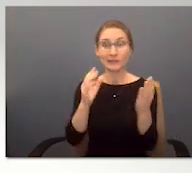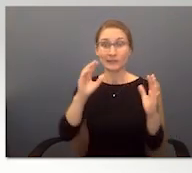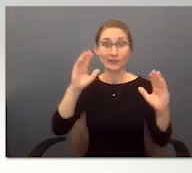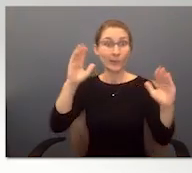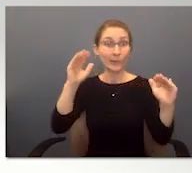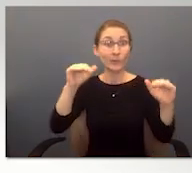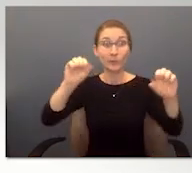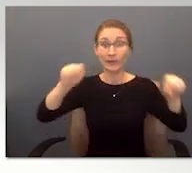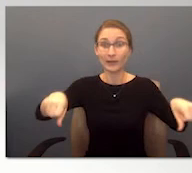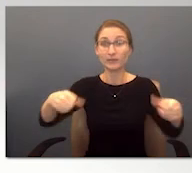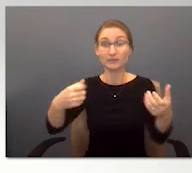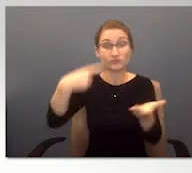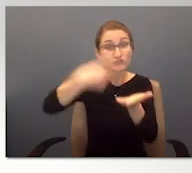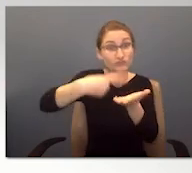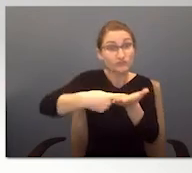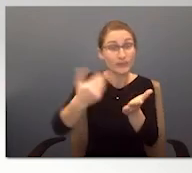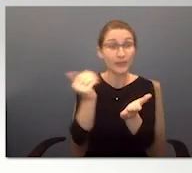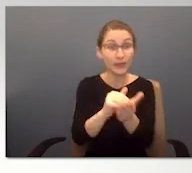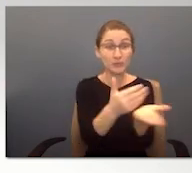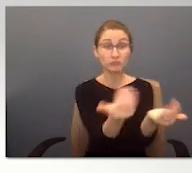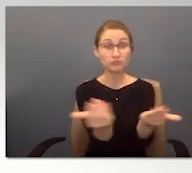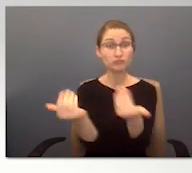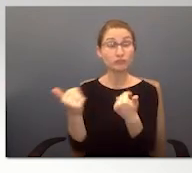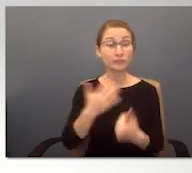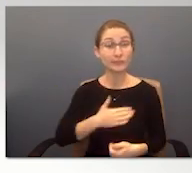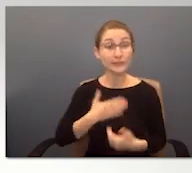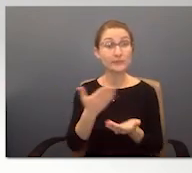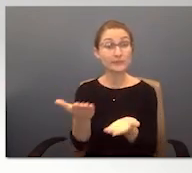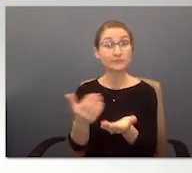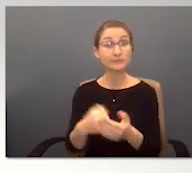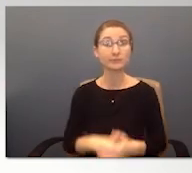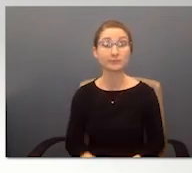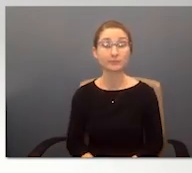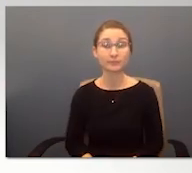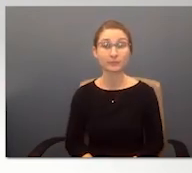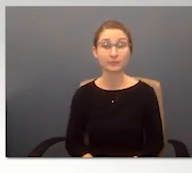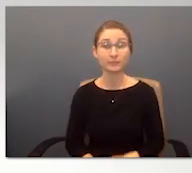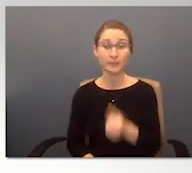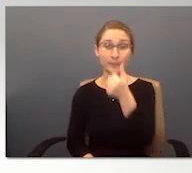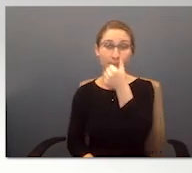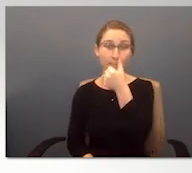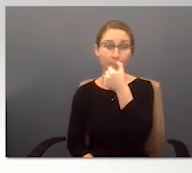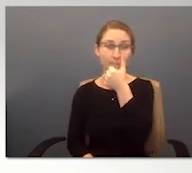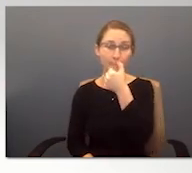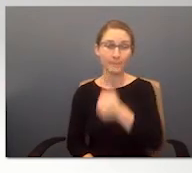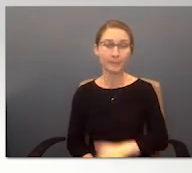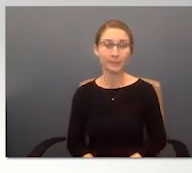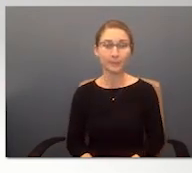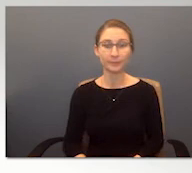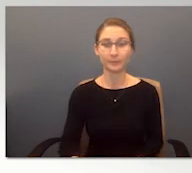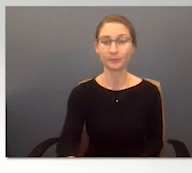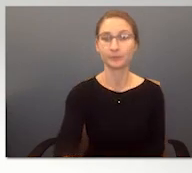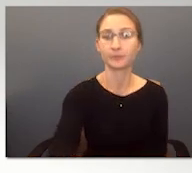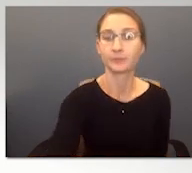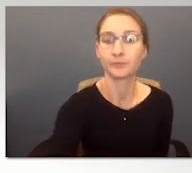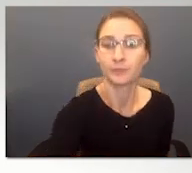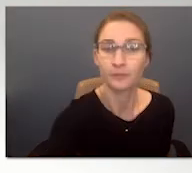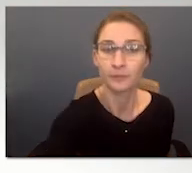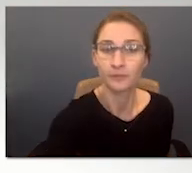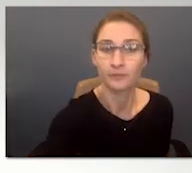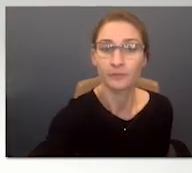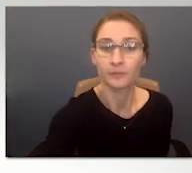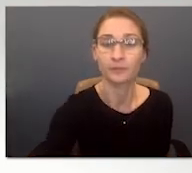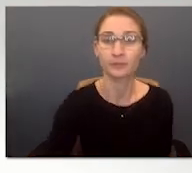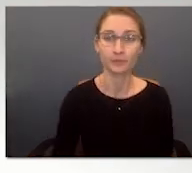can get back to you. Yeah, thank you. I have a question. Please. I'm sorry, I was at another place, so if you're